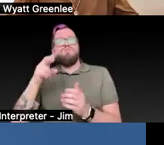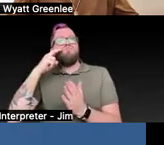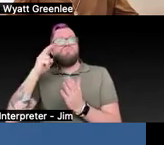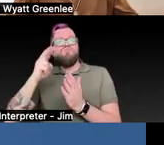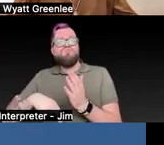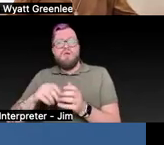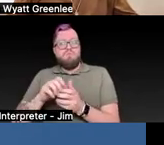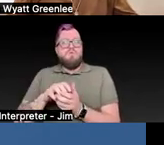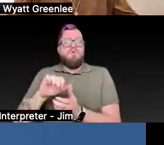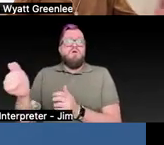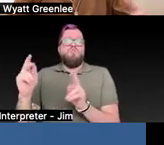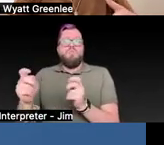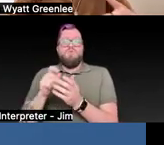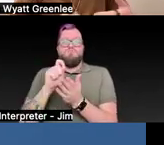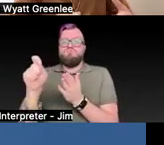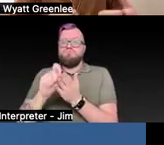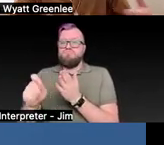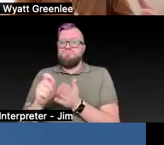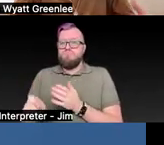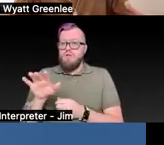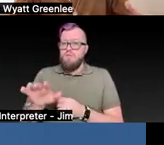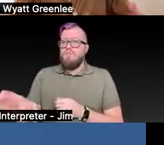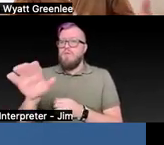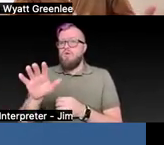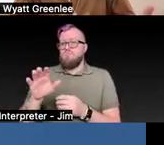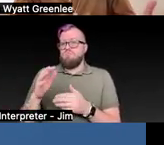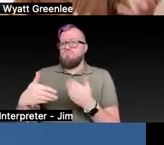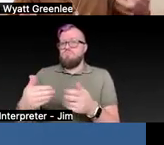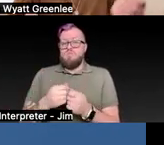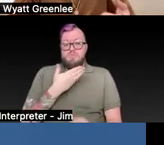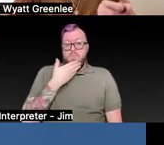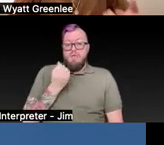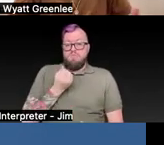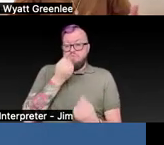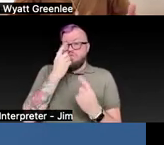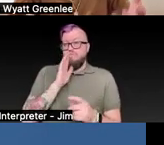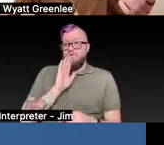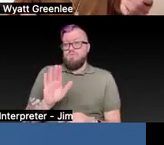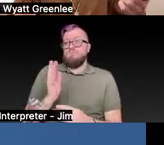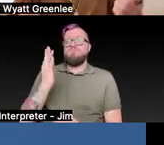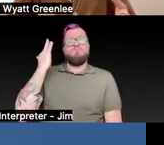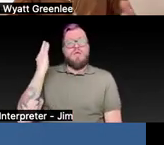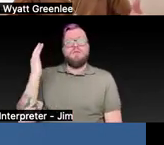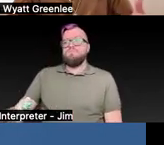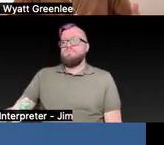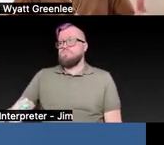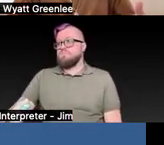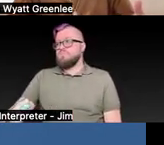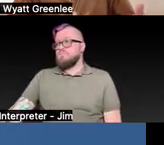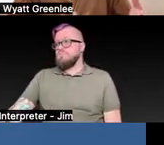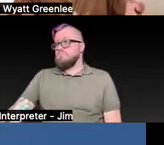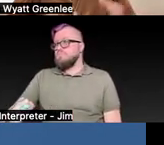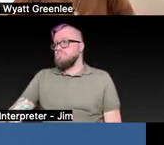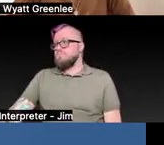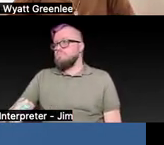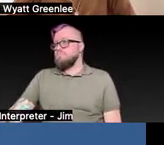people are writing and the work that other people are doing so that you have the best understanding you can of the past. Or the period of the past that you're